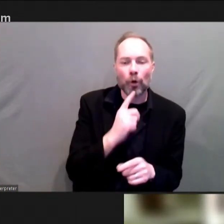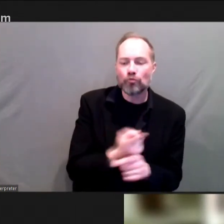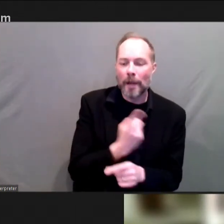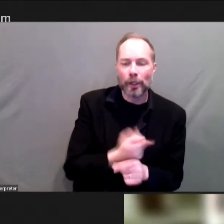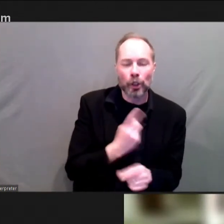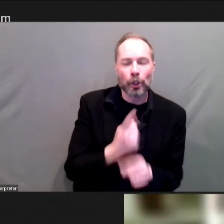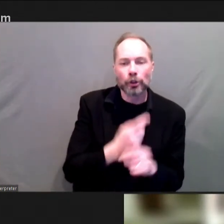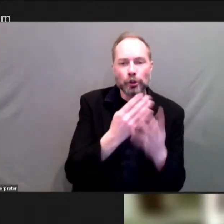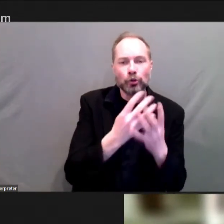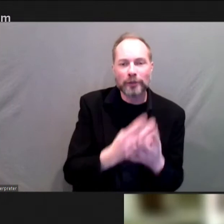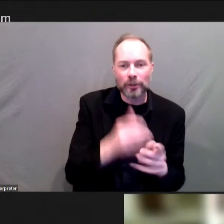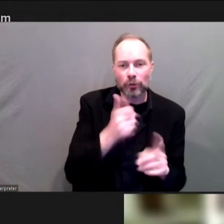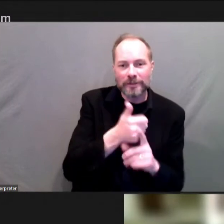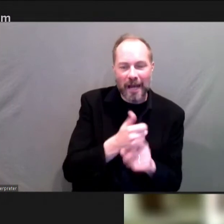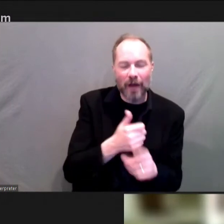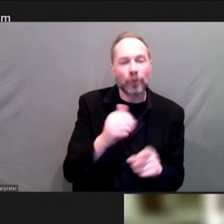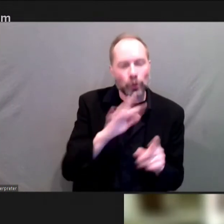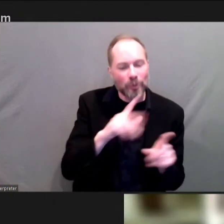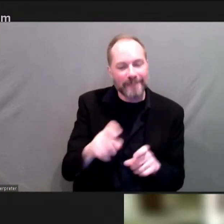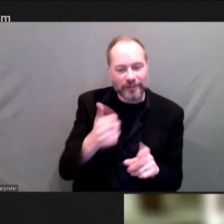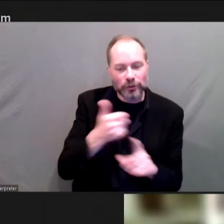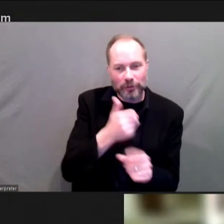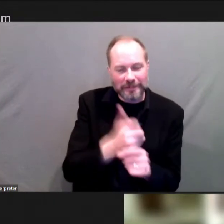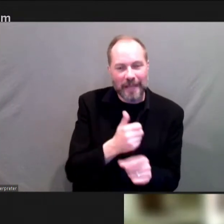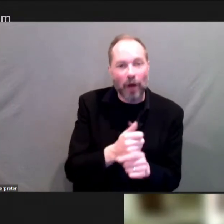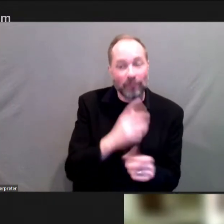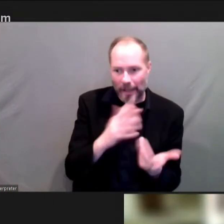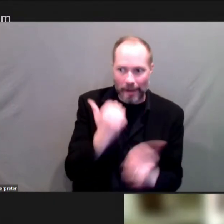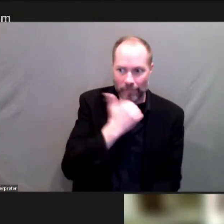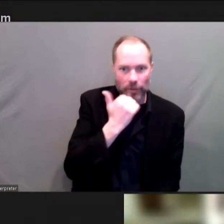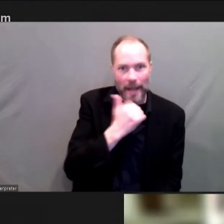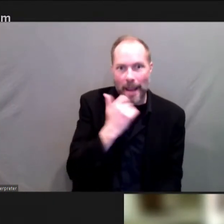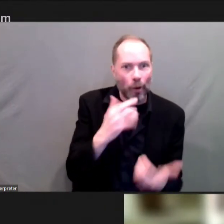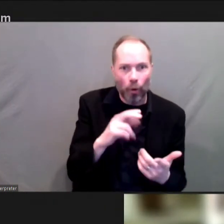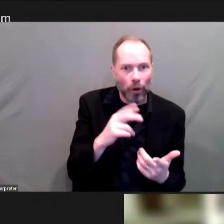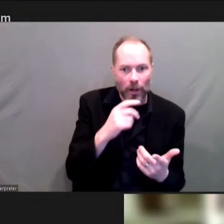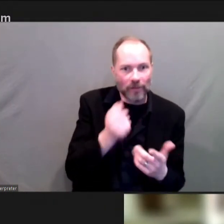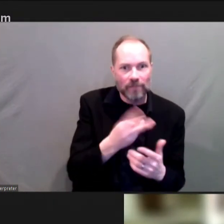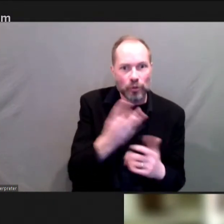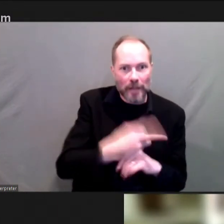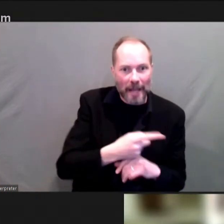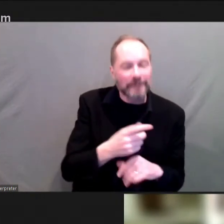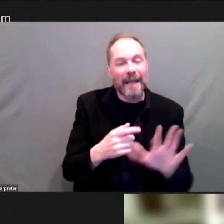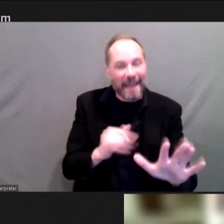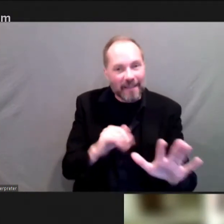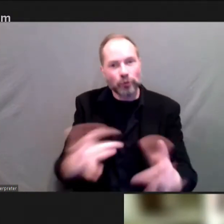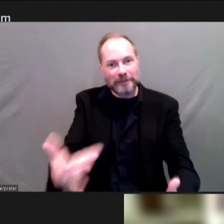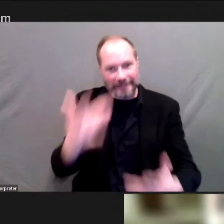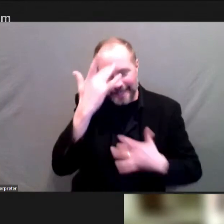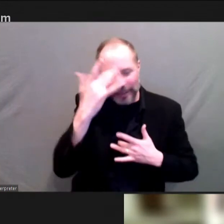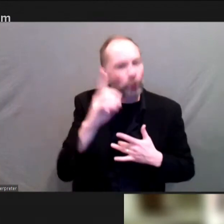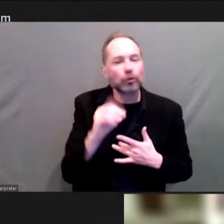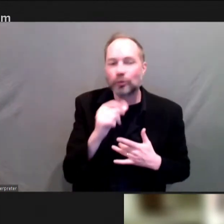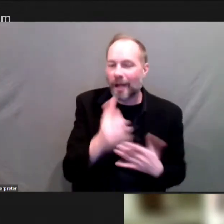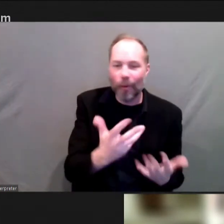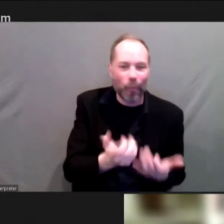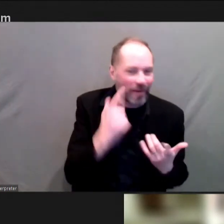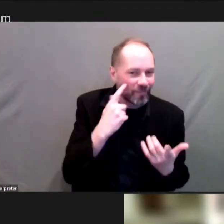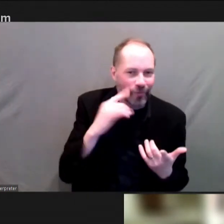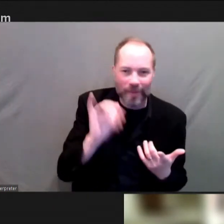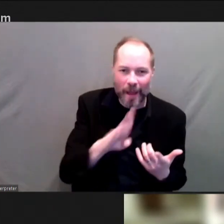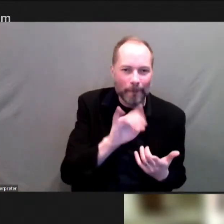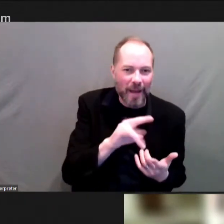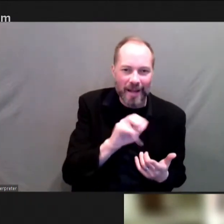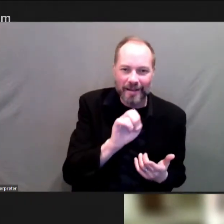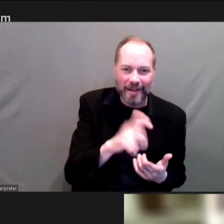test yourself before you gather with others on a weekly basis. But if you're sick, you shouldn't wait for one of those to arrive in the mail. You should go